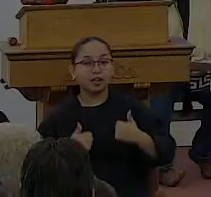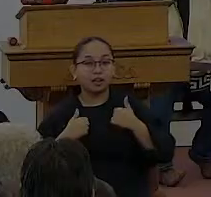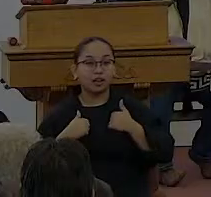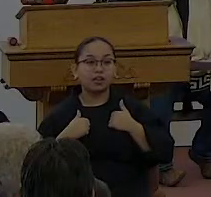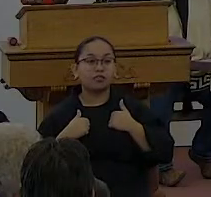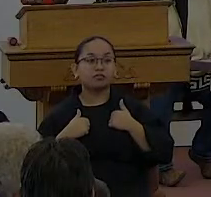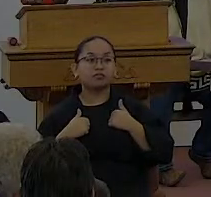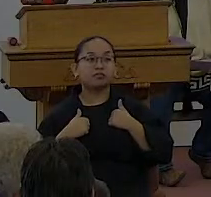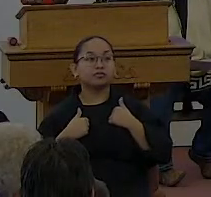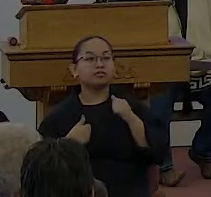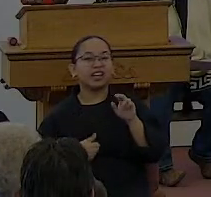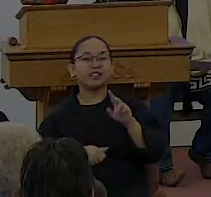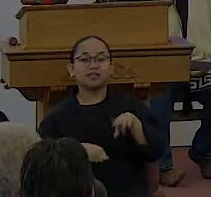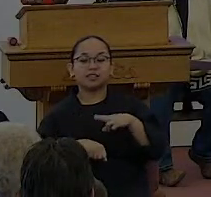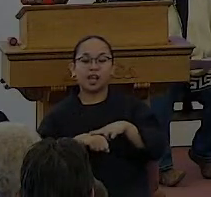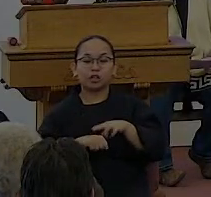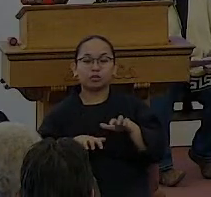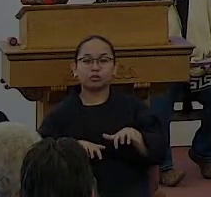of nature.